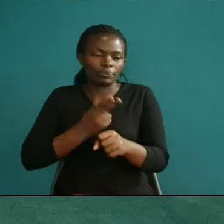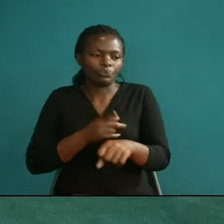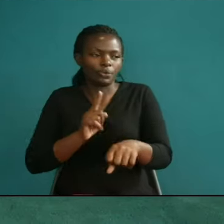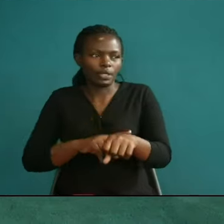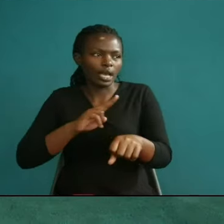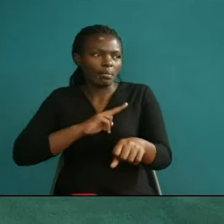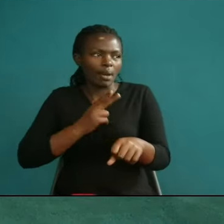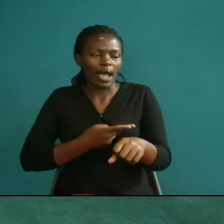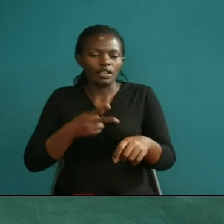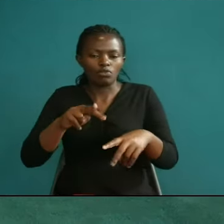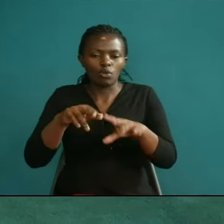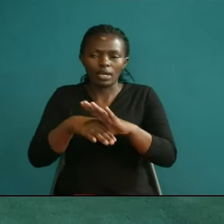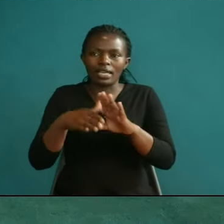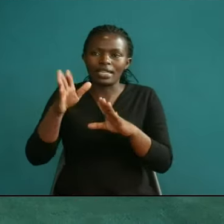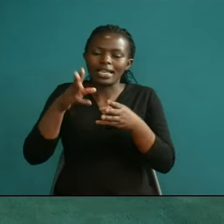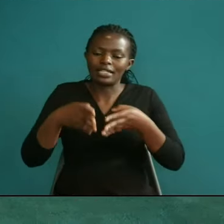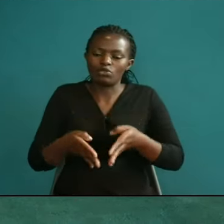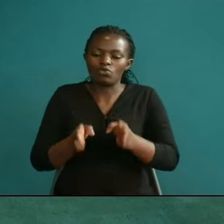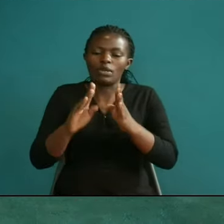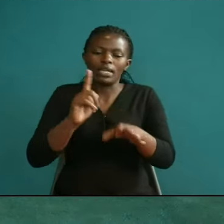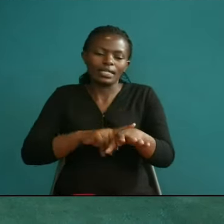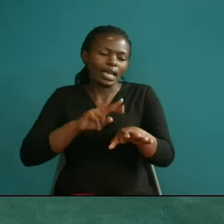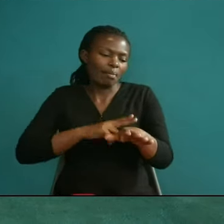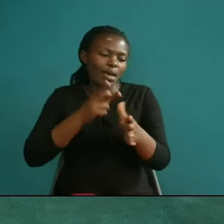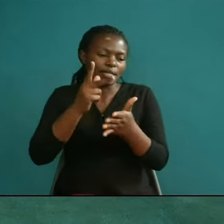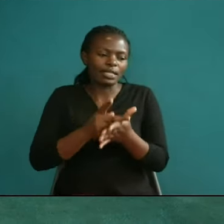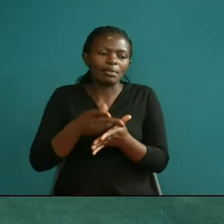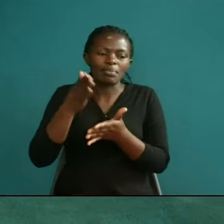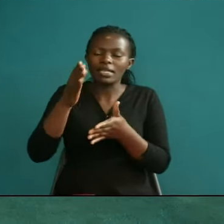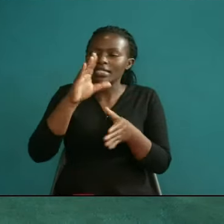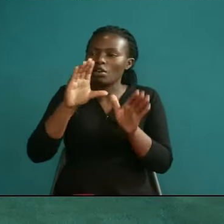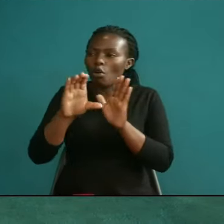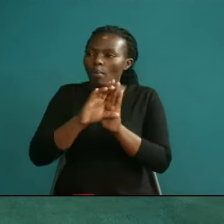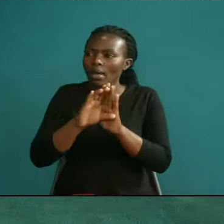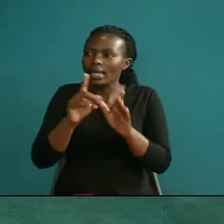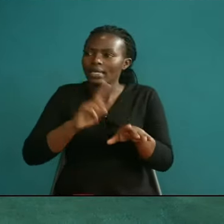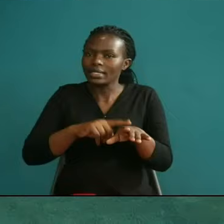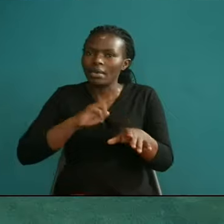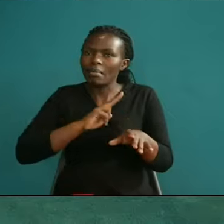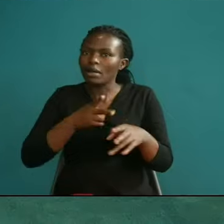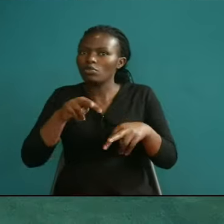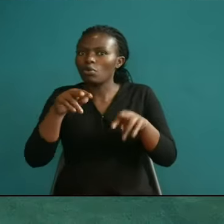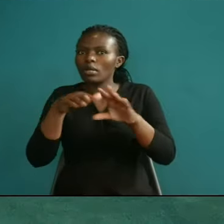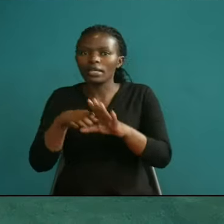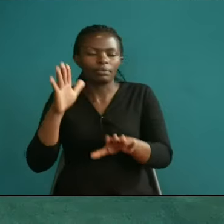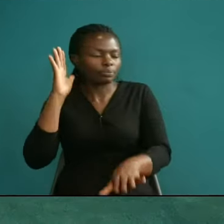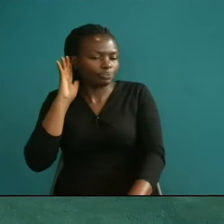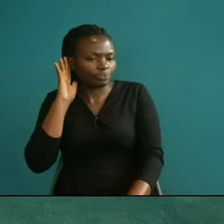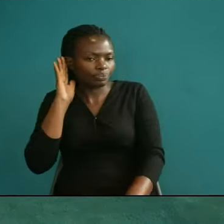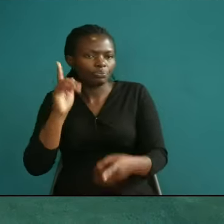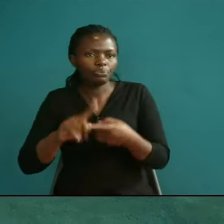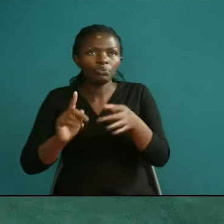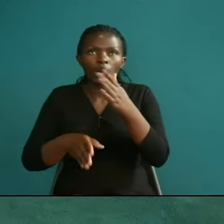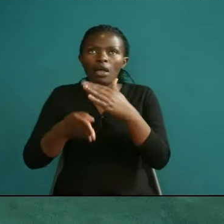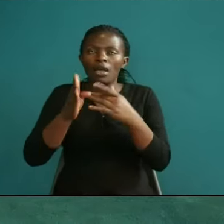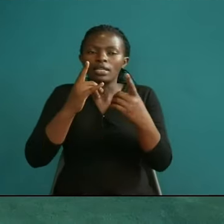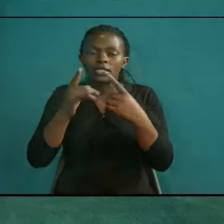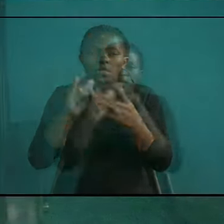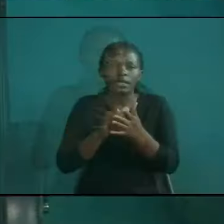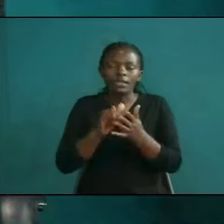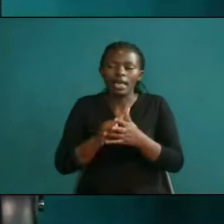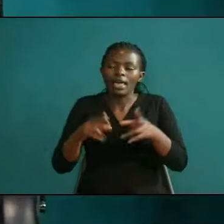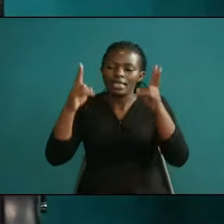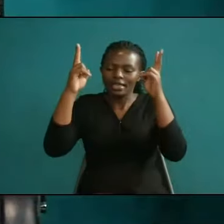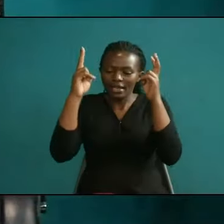his statutes, if we keep his commandments, if we walk in obedience. The further insight section says that as Satan accused Joshua and